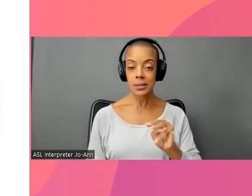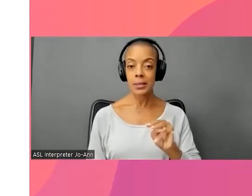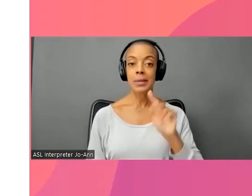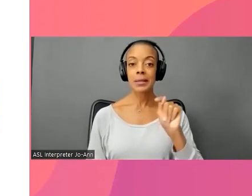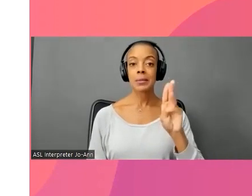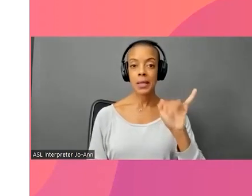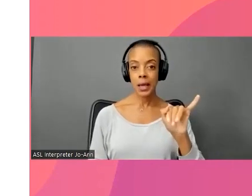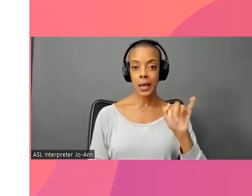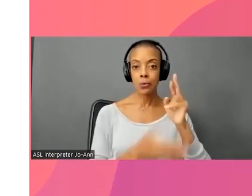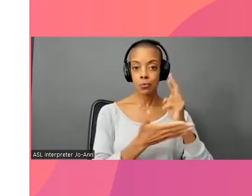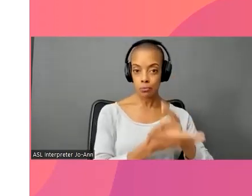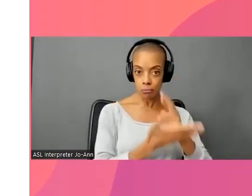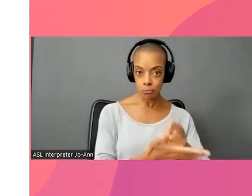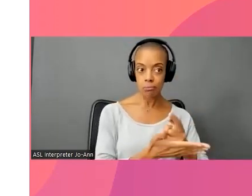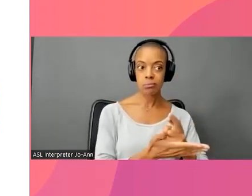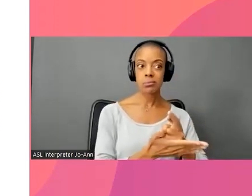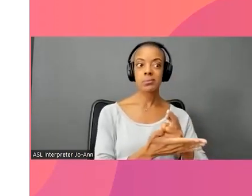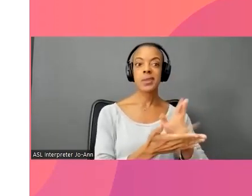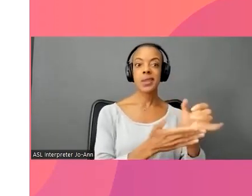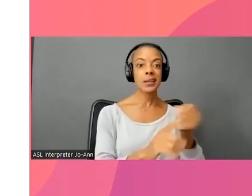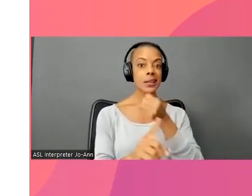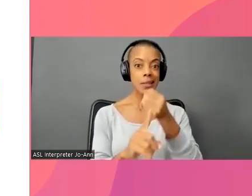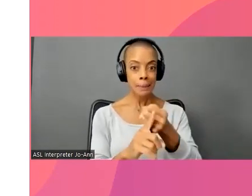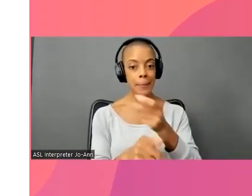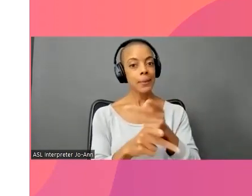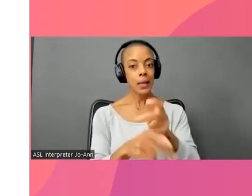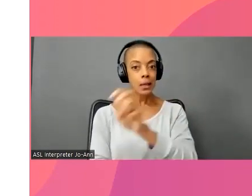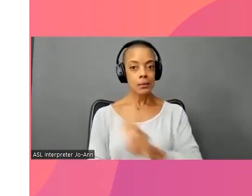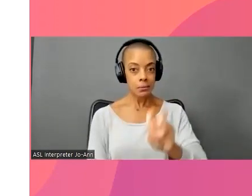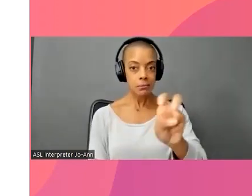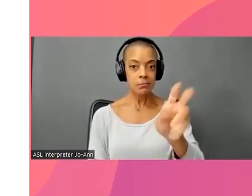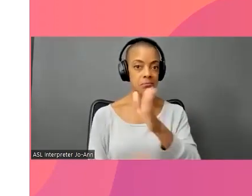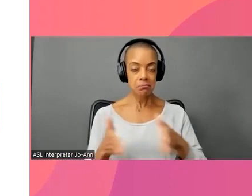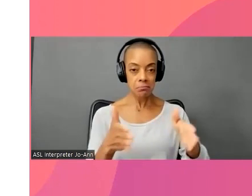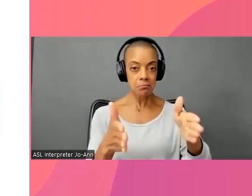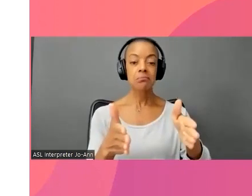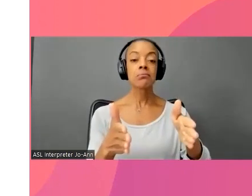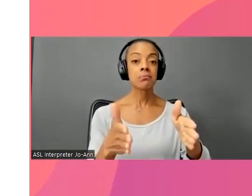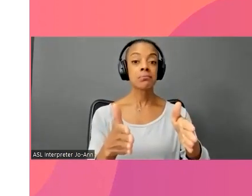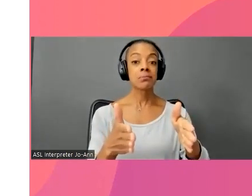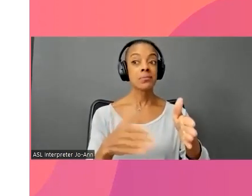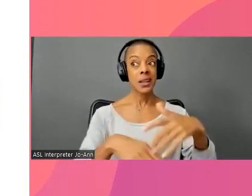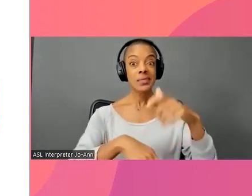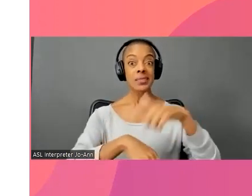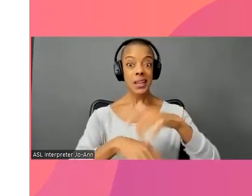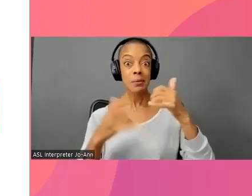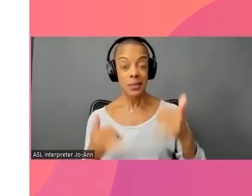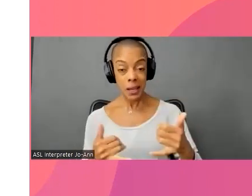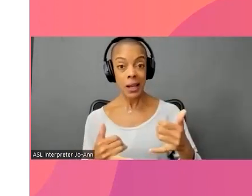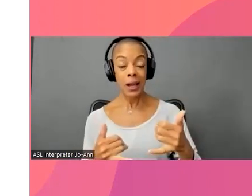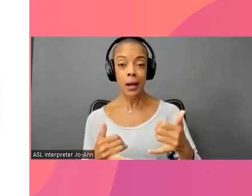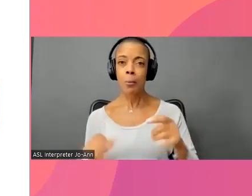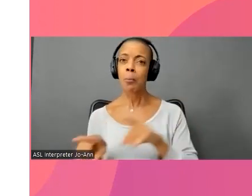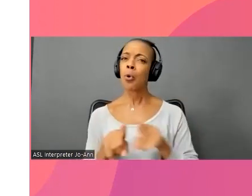rehabilitation and how it impacts the care pathways is not only timely and novel, but it also addresses a